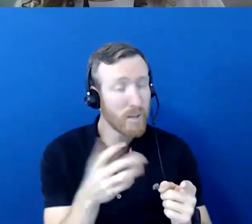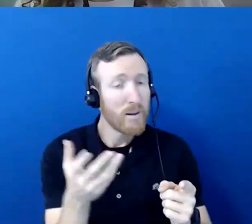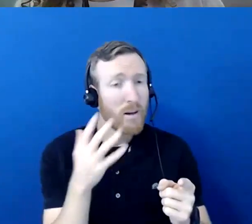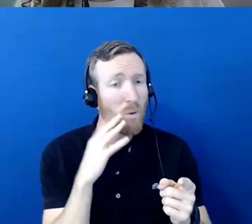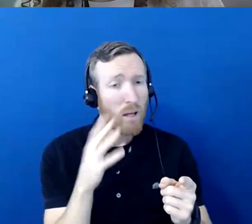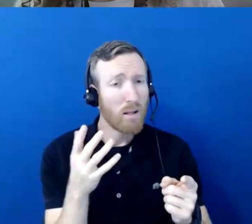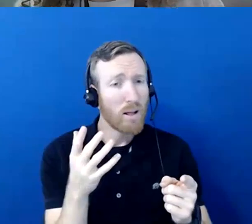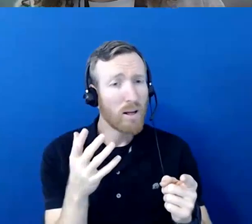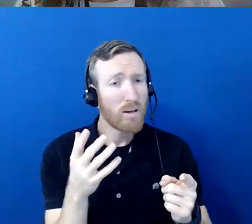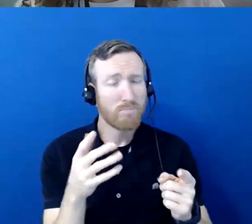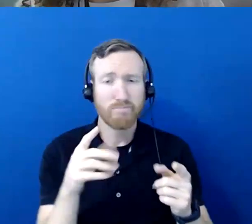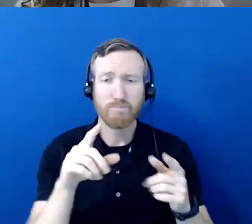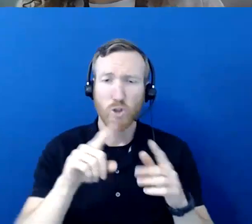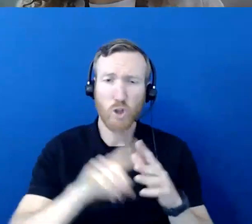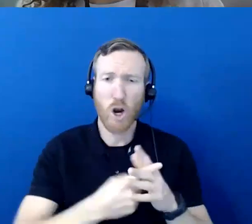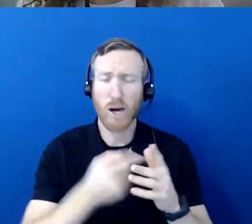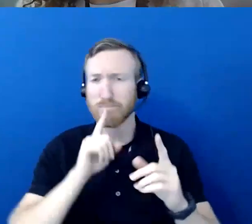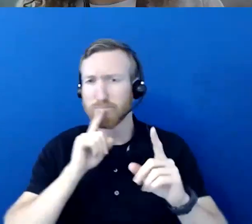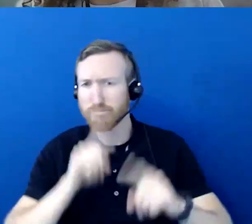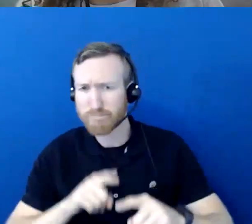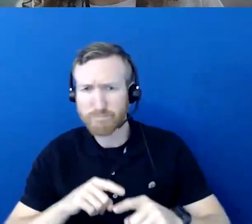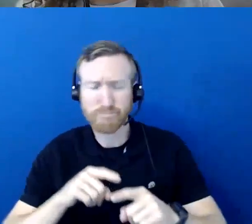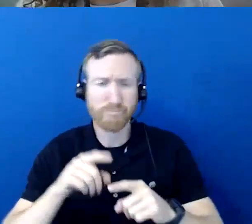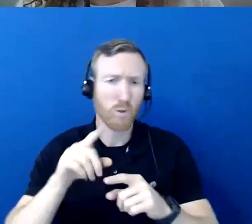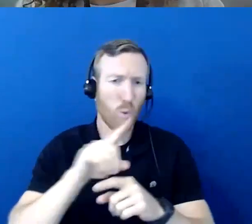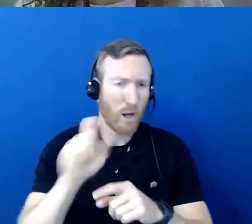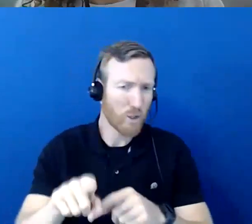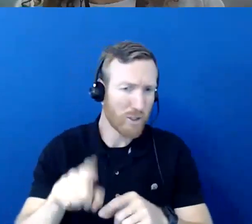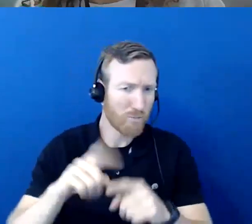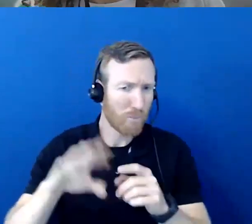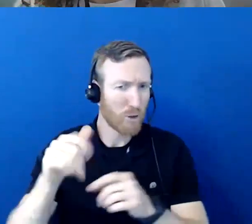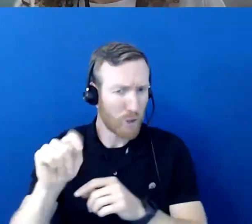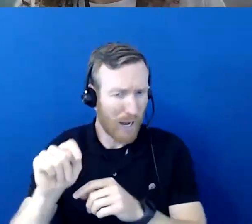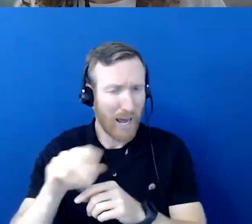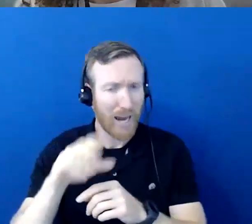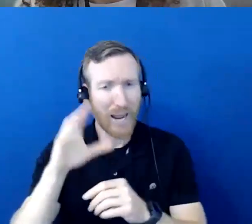to the questions and the comments from our participants.